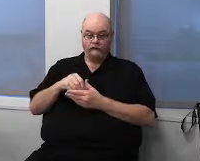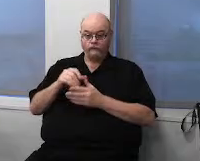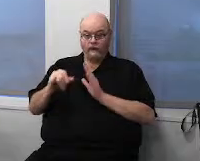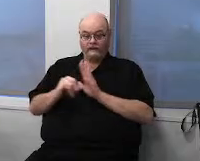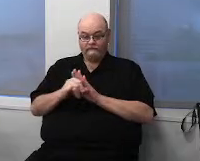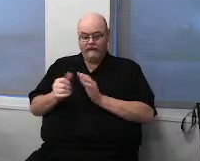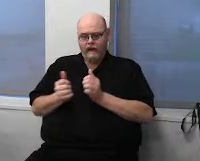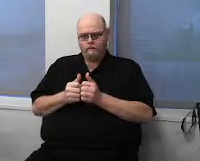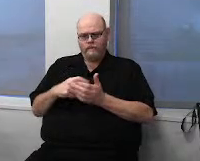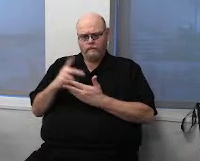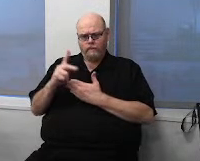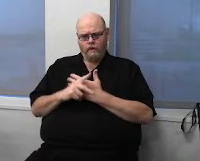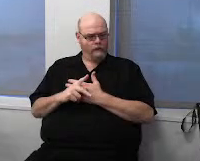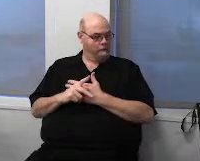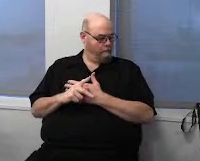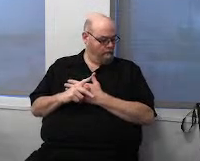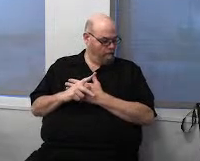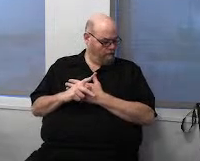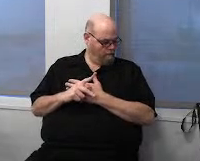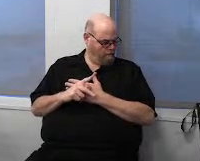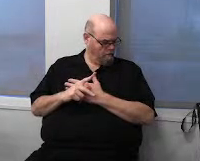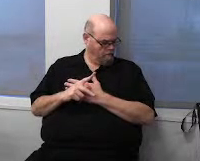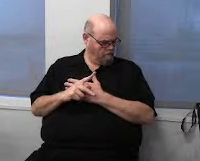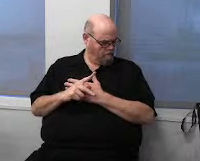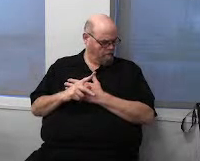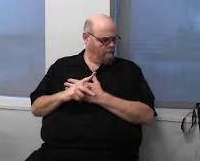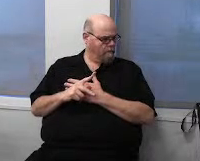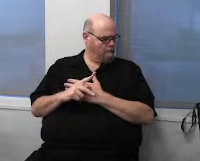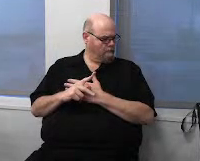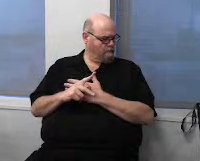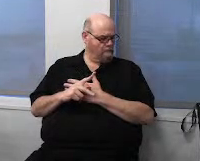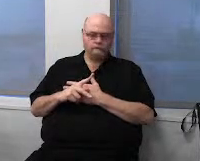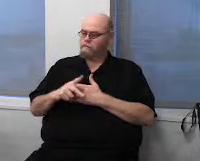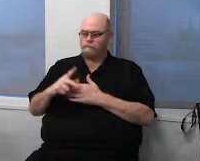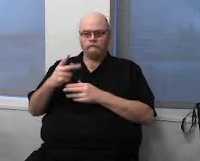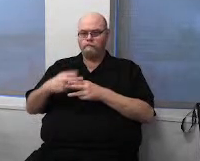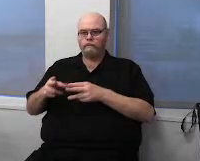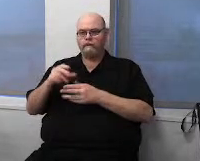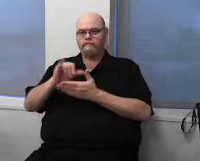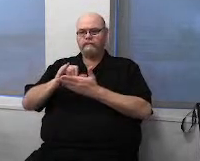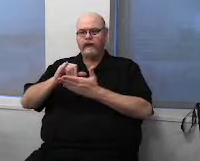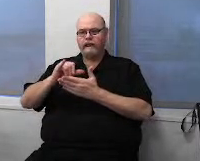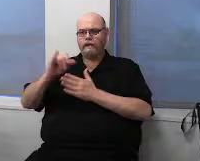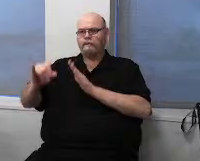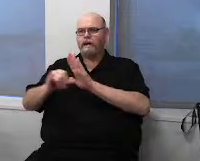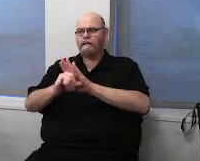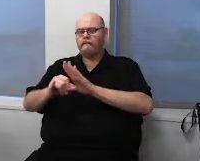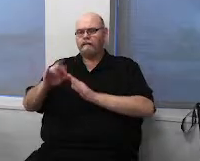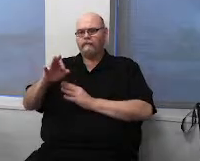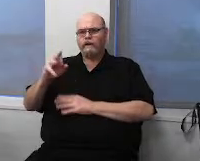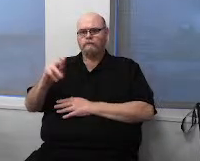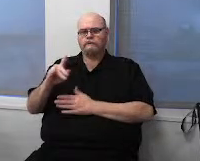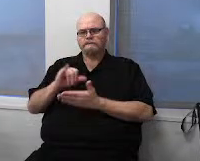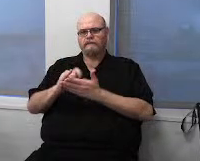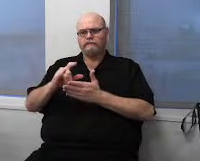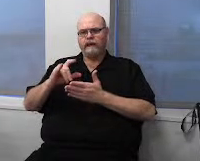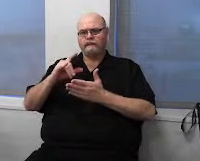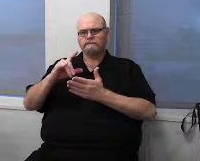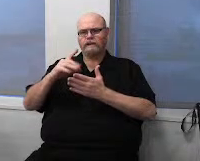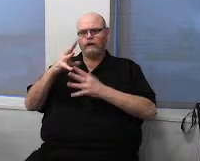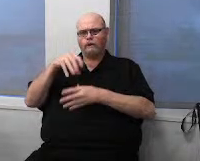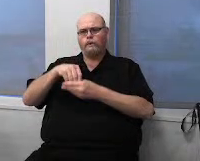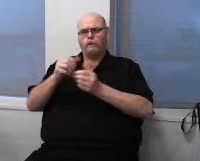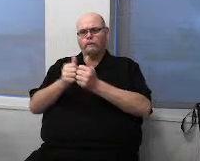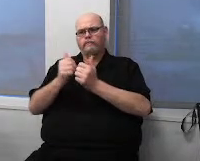in this program brief, could you explain the process whereby Luma identified these risks to be included as